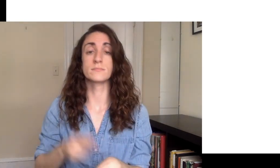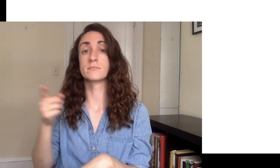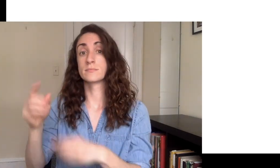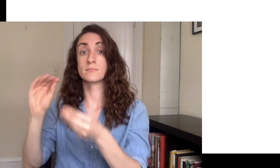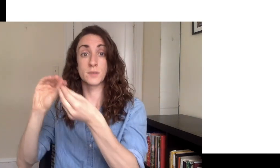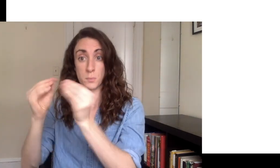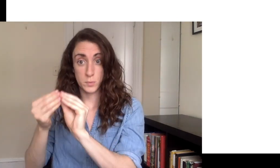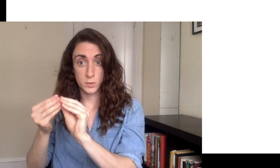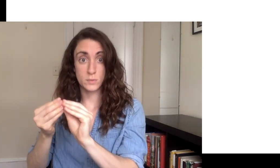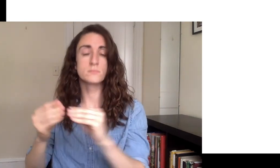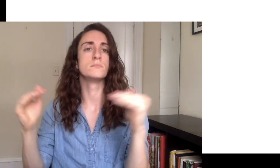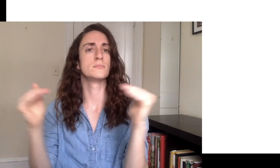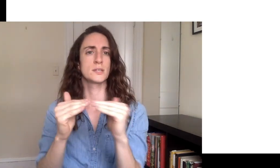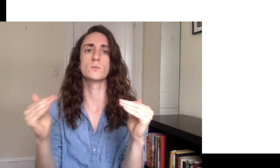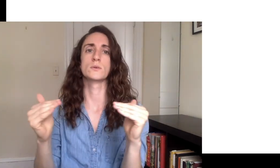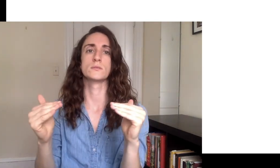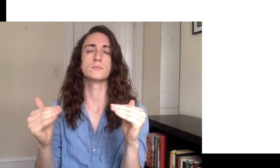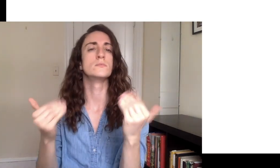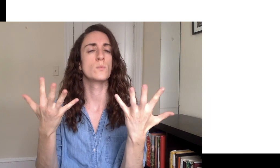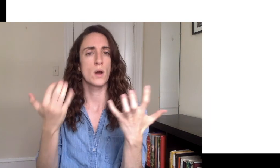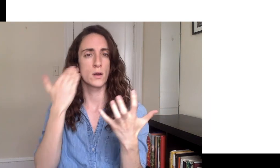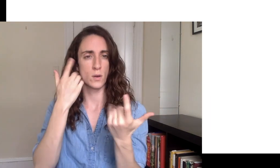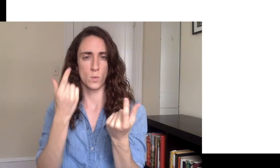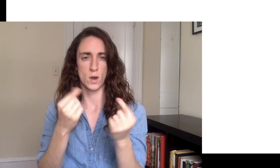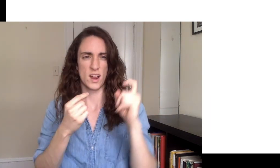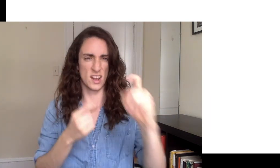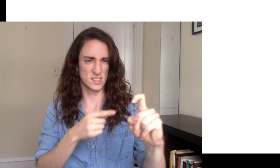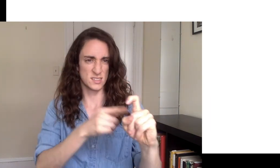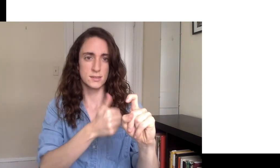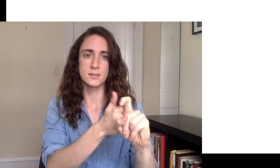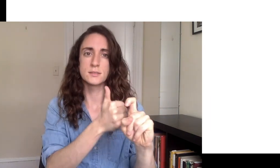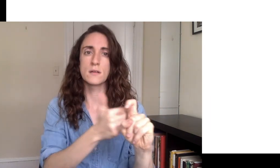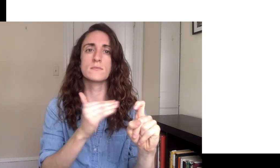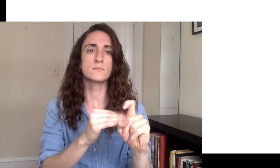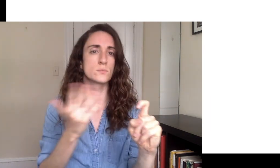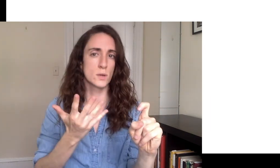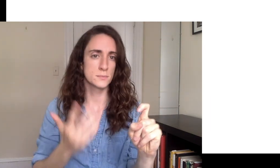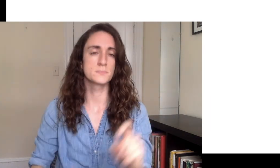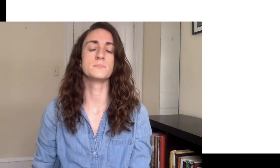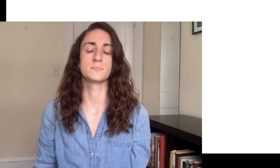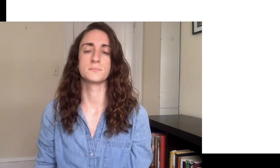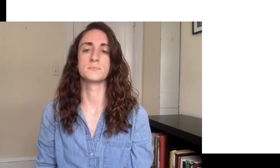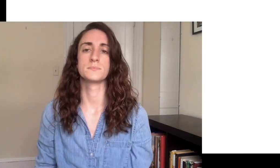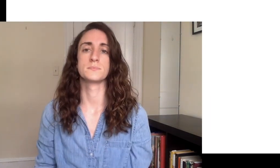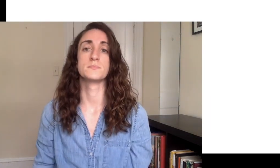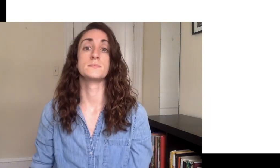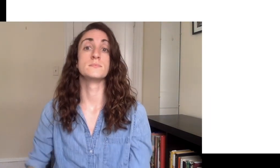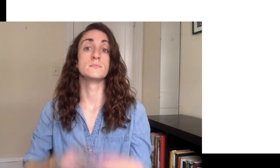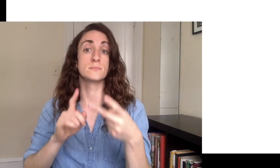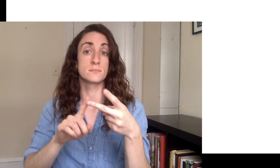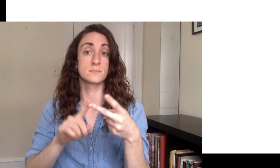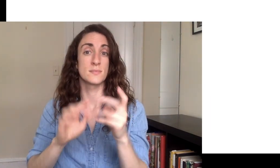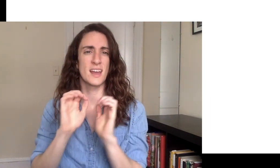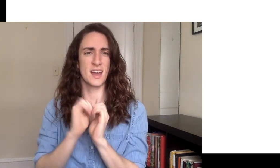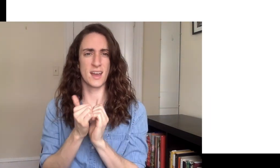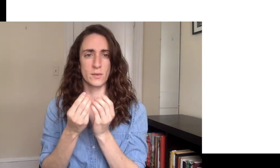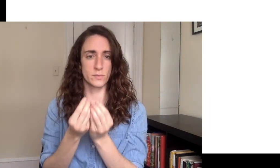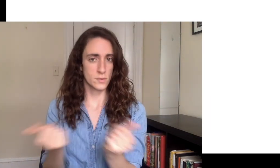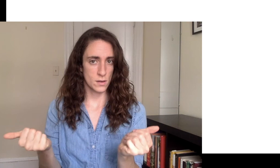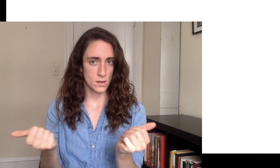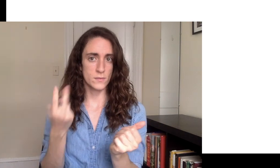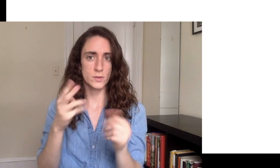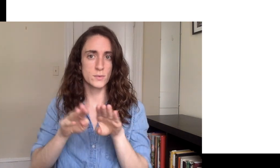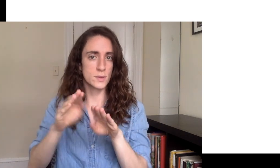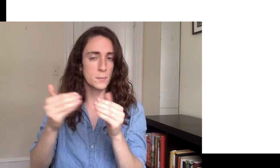another constant, and they're equal, but we want to know what x itself equals. That's what a two-step equation represents. Second, how do we